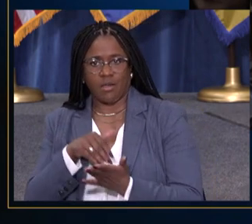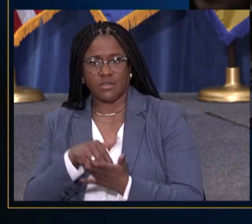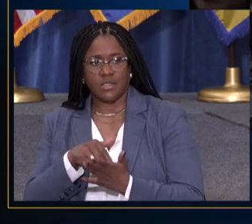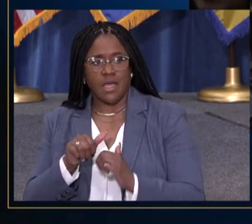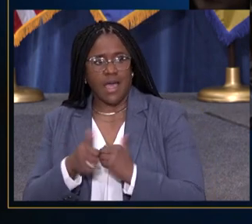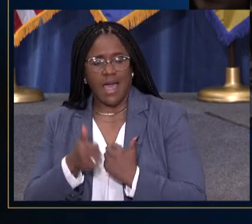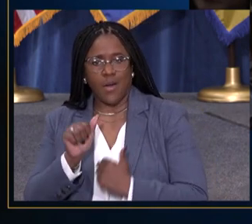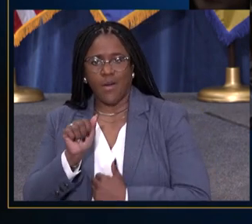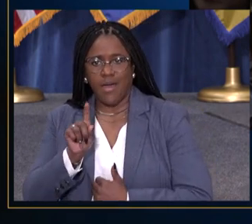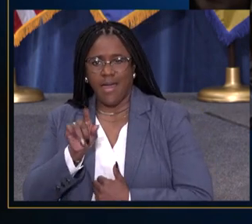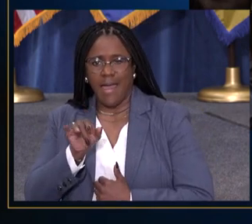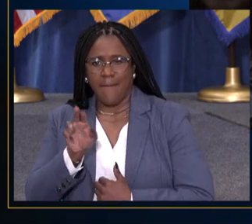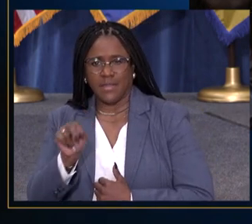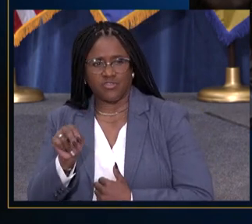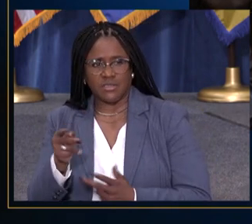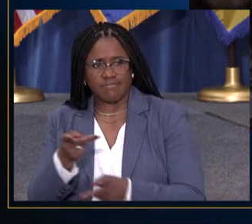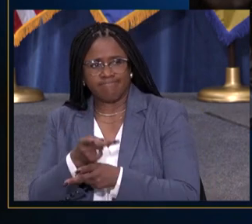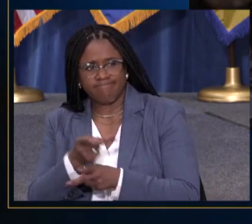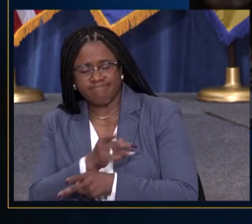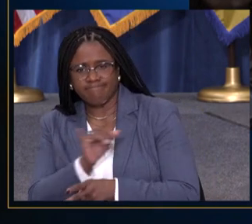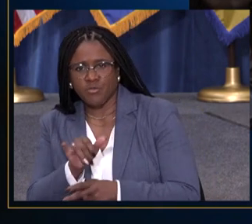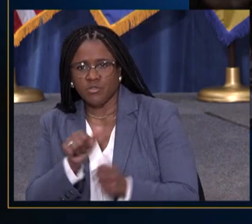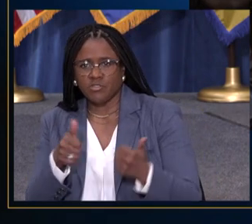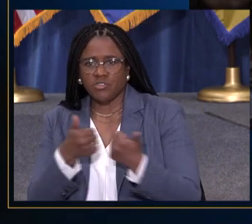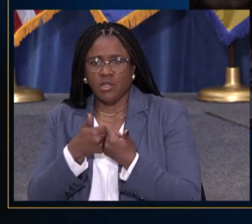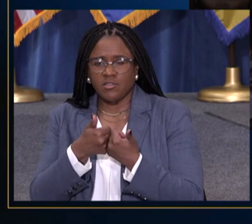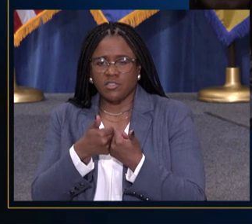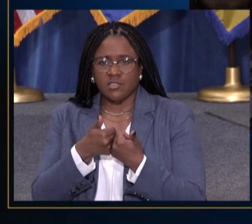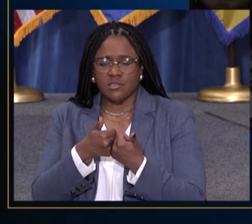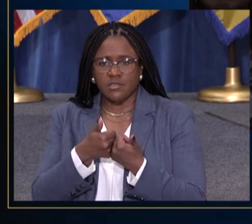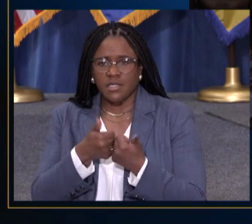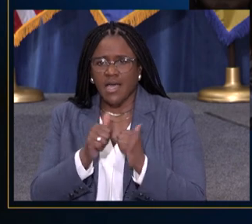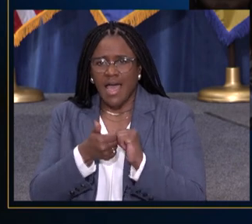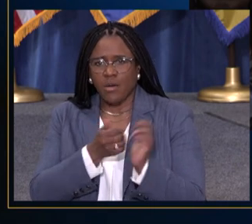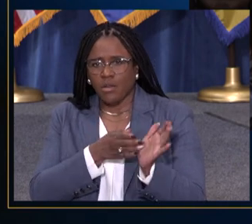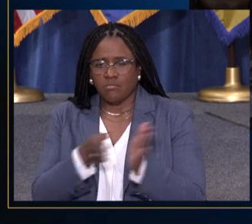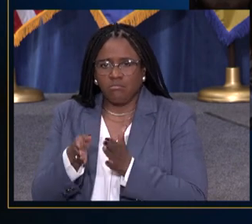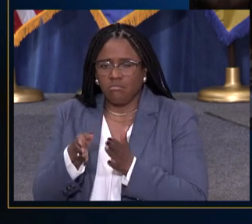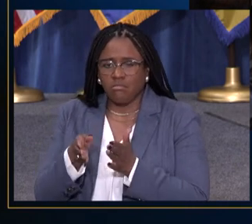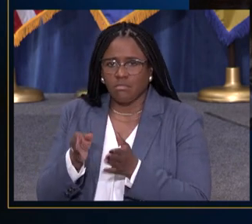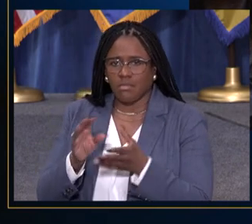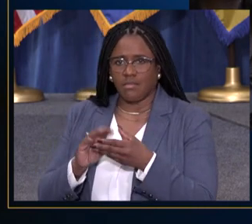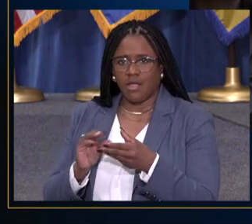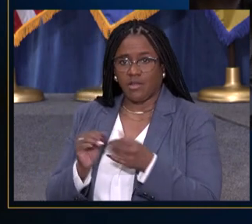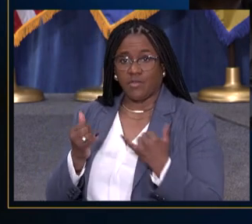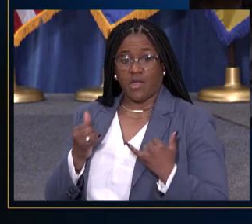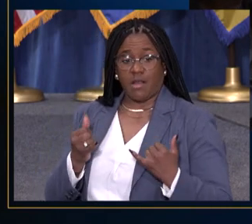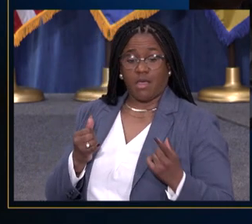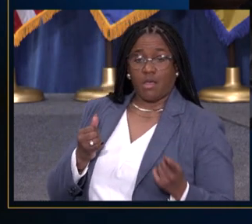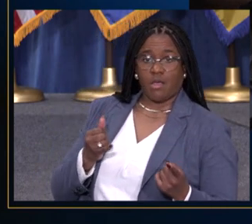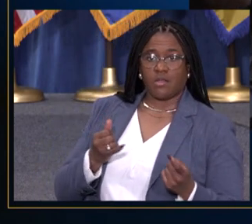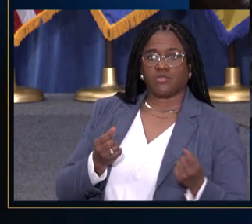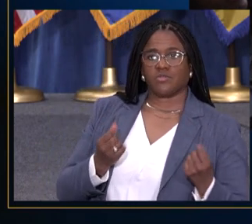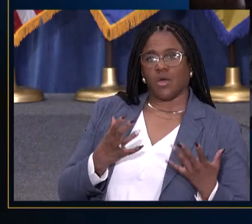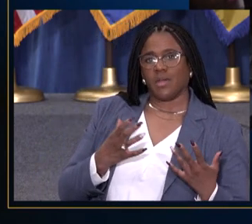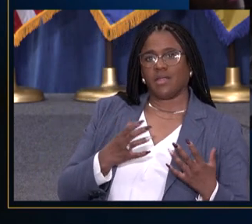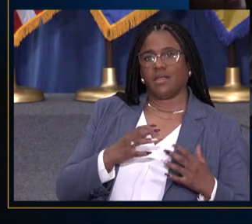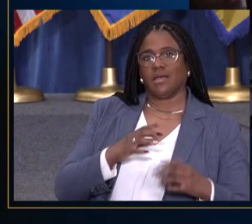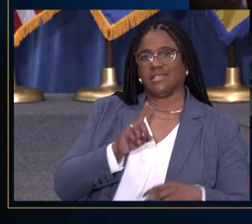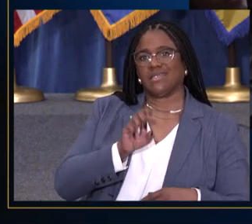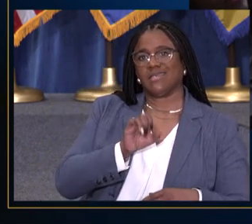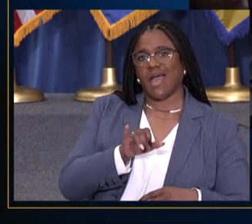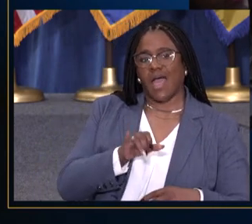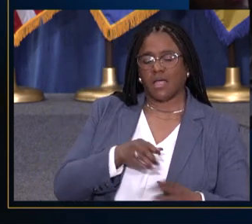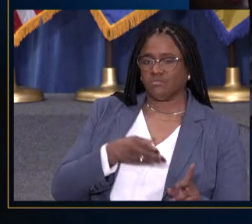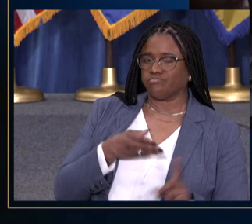is the administration navigating these challenges? How do we shift the narrative? Because right now there's so many attacks on DEI, and I know